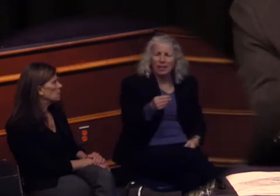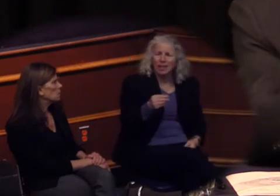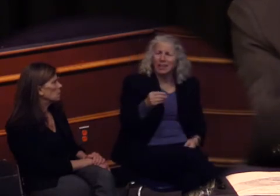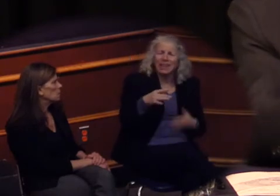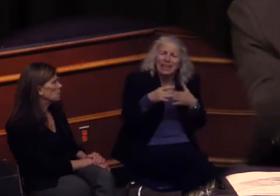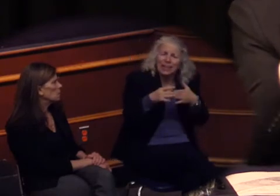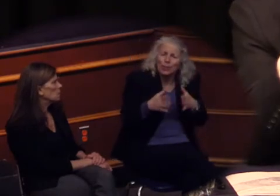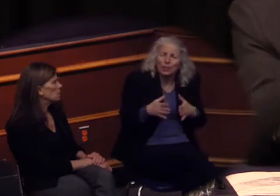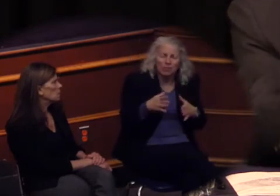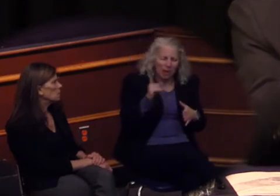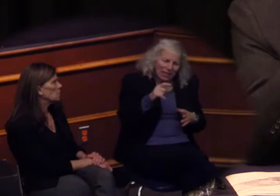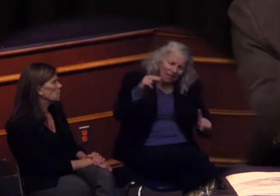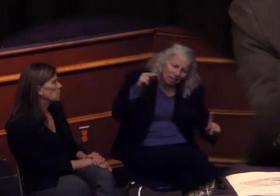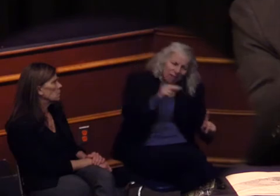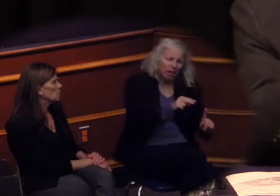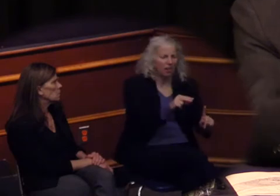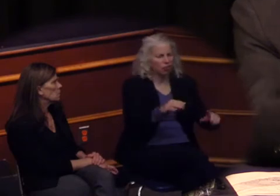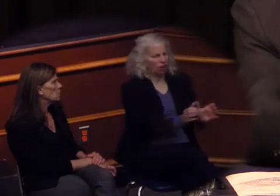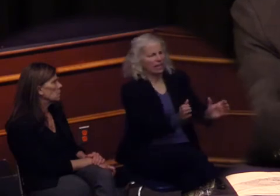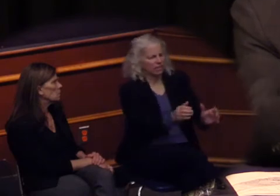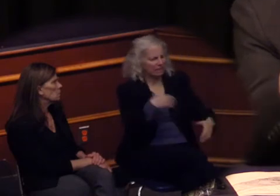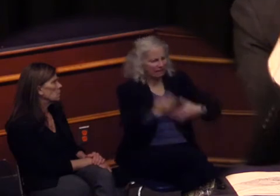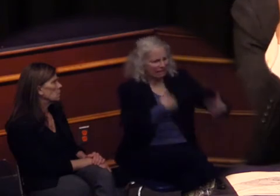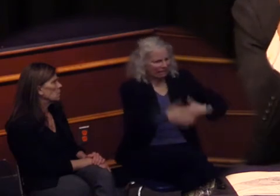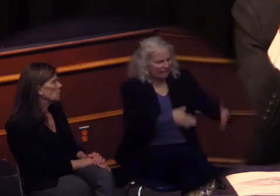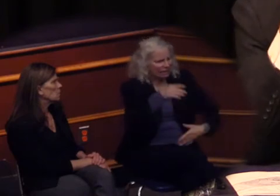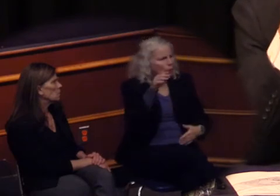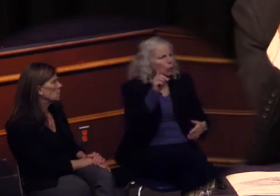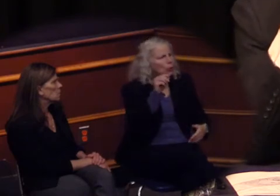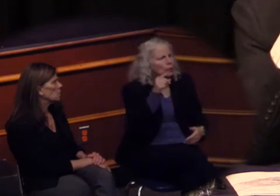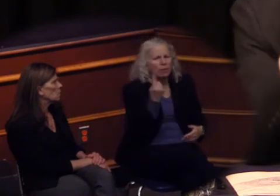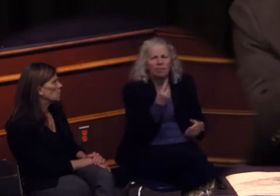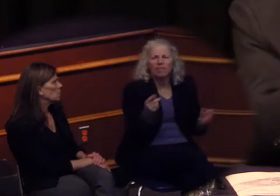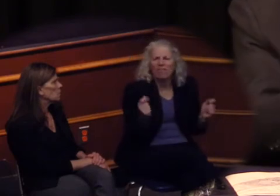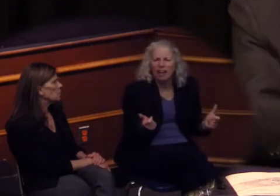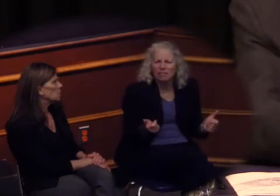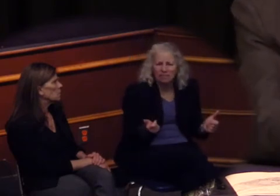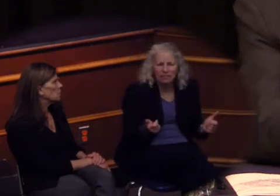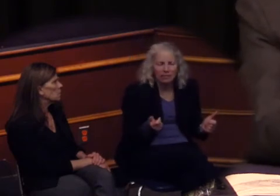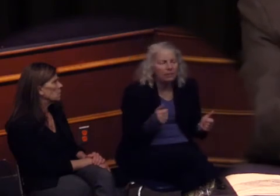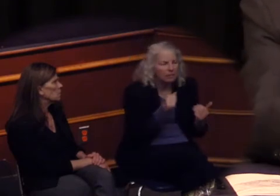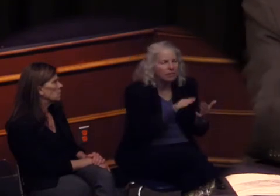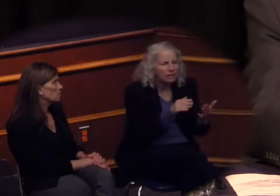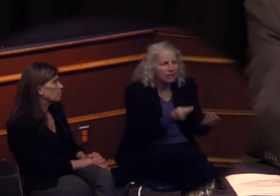like the crisis it is and act with a sense of urgency to address it.